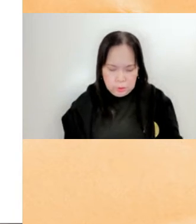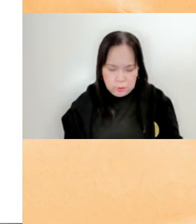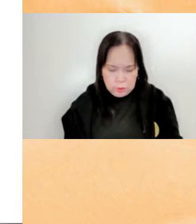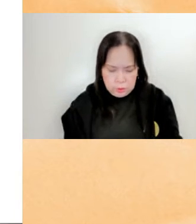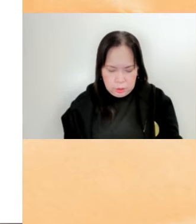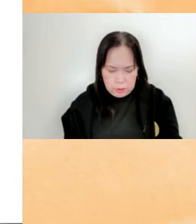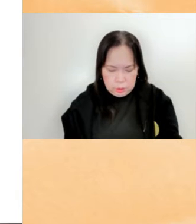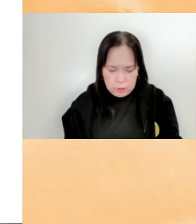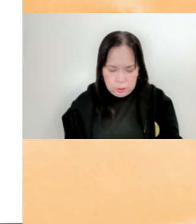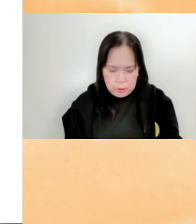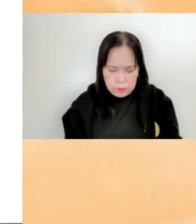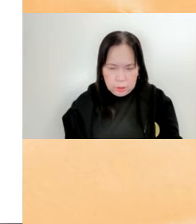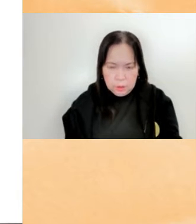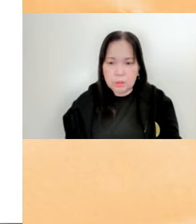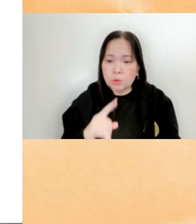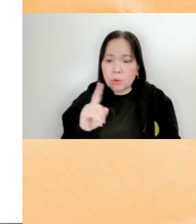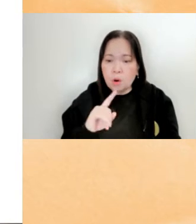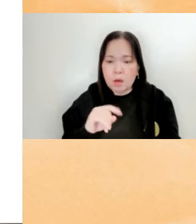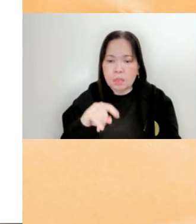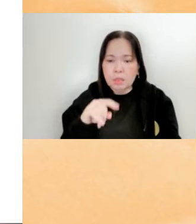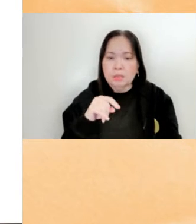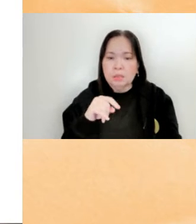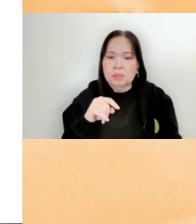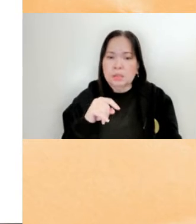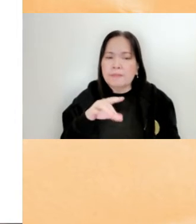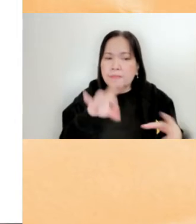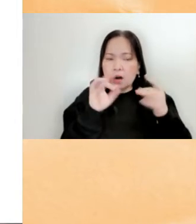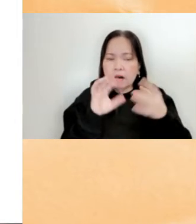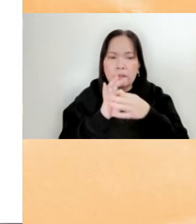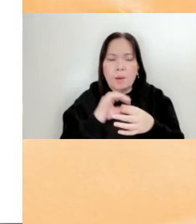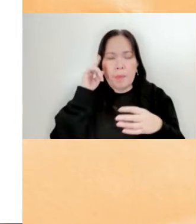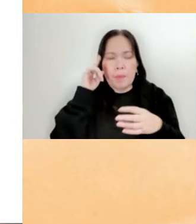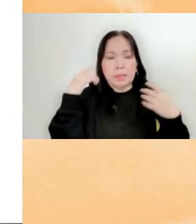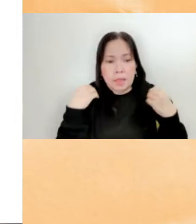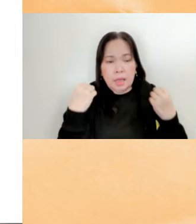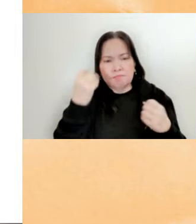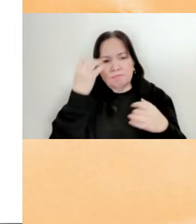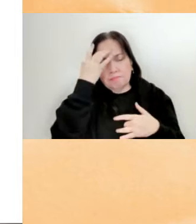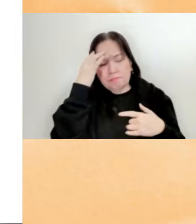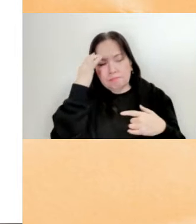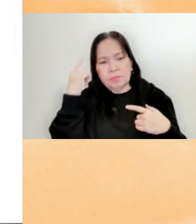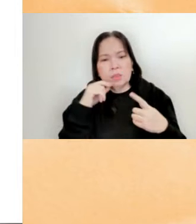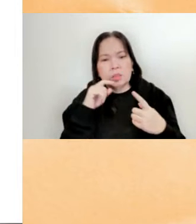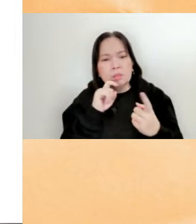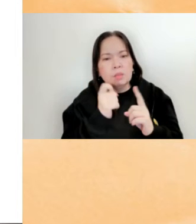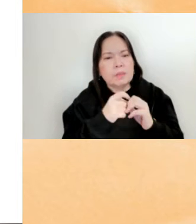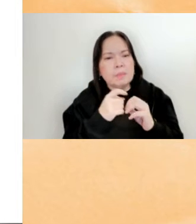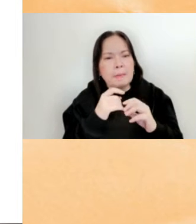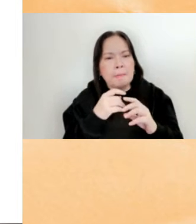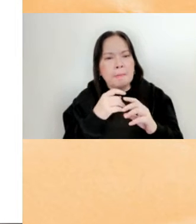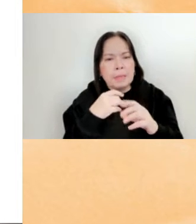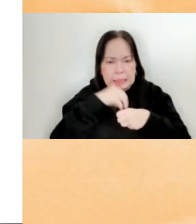The explosion of biological findings relating to mental health and illness has heavily shifted attention to biologic